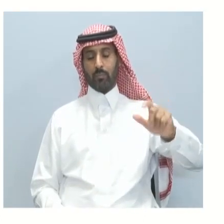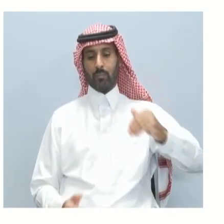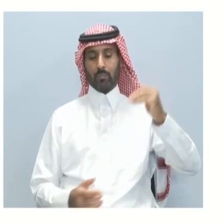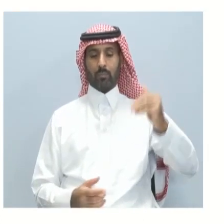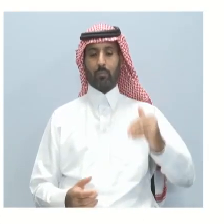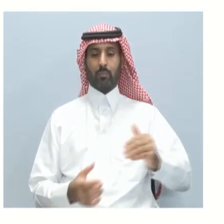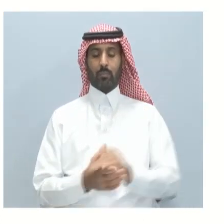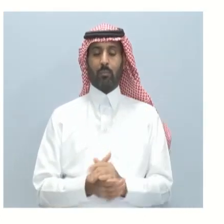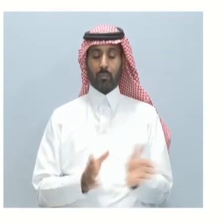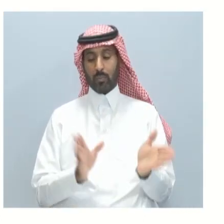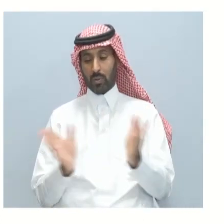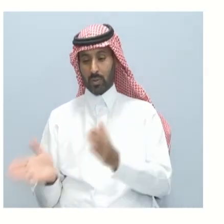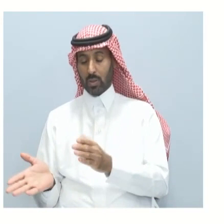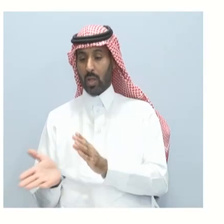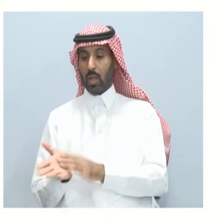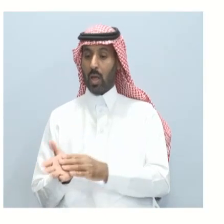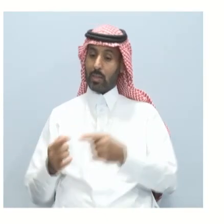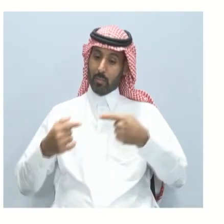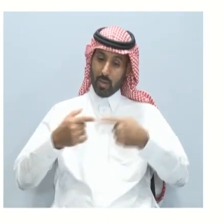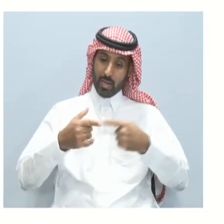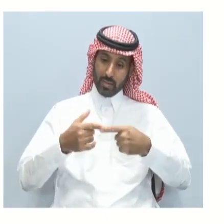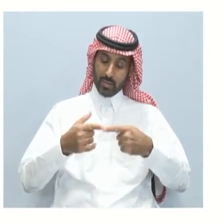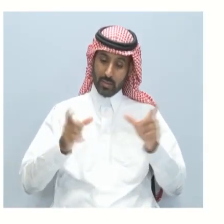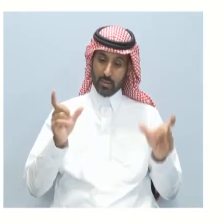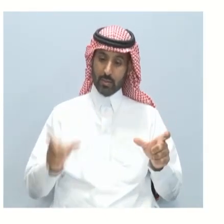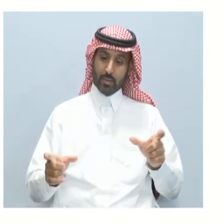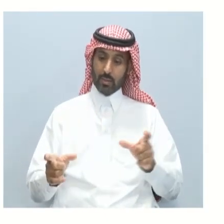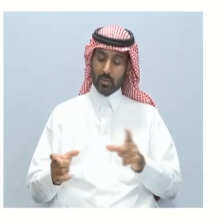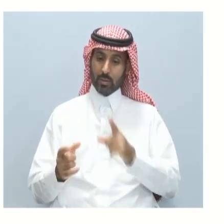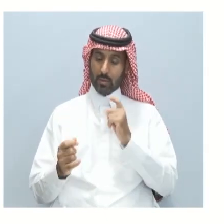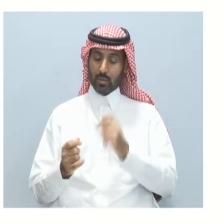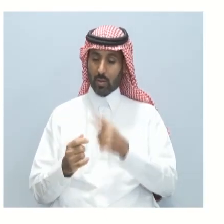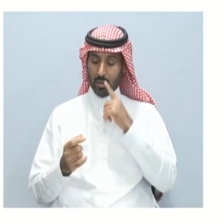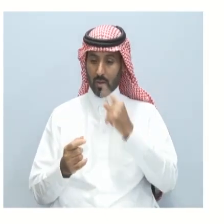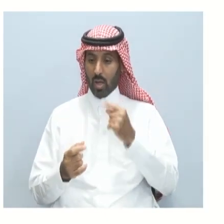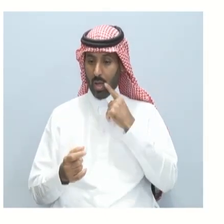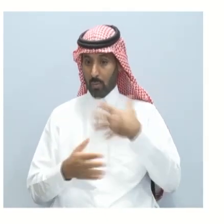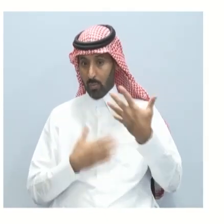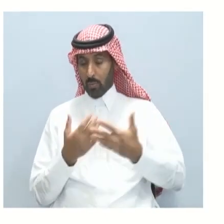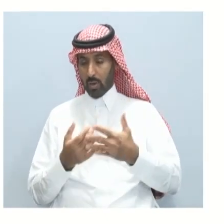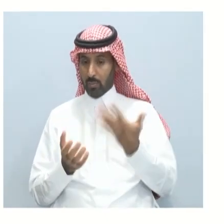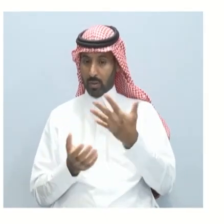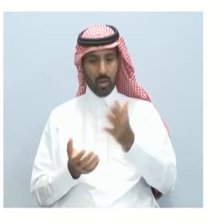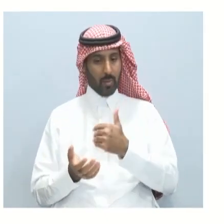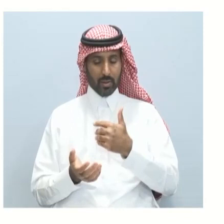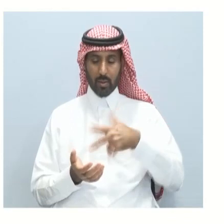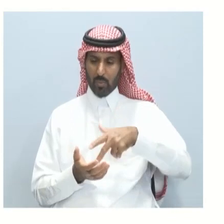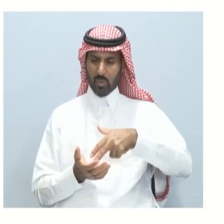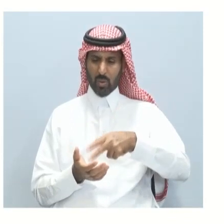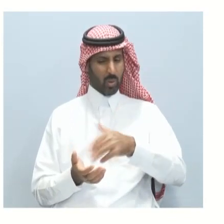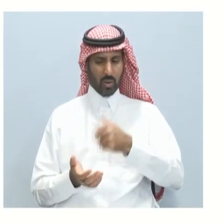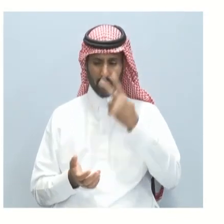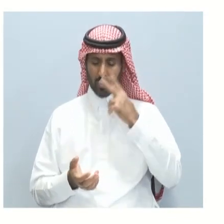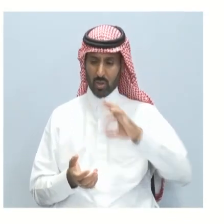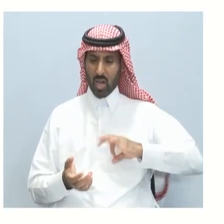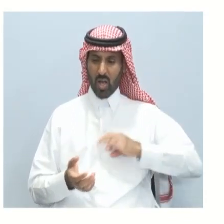Hiba on the other hand is the opposite. She is an adventurous and fearless person who loves discovering